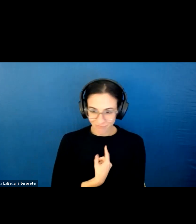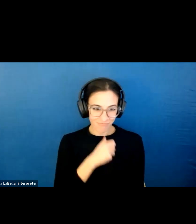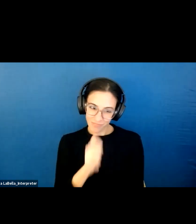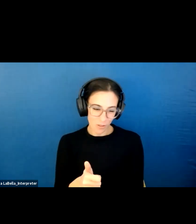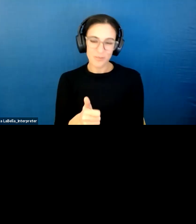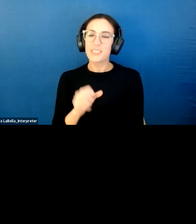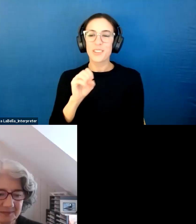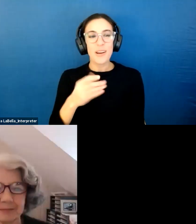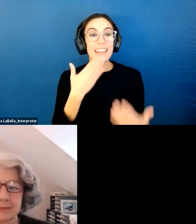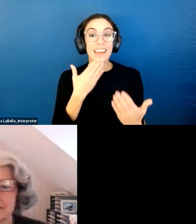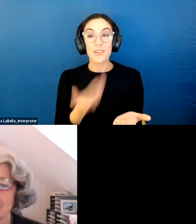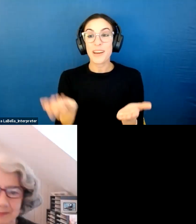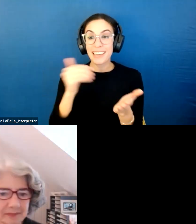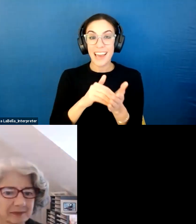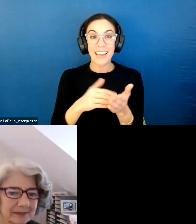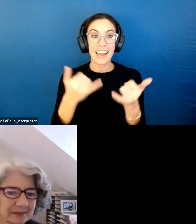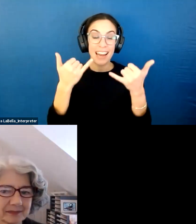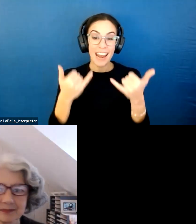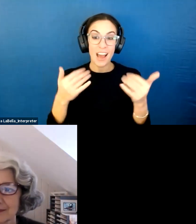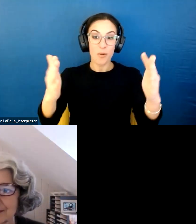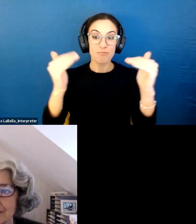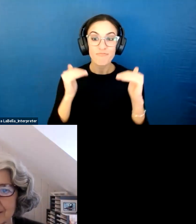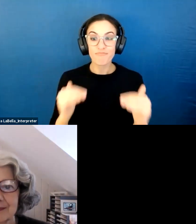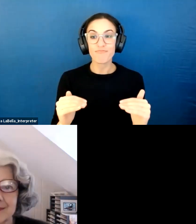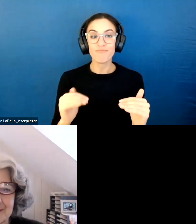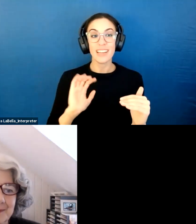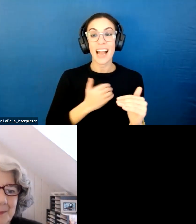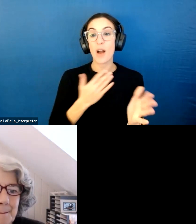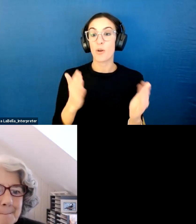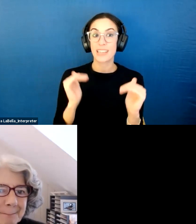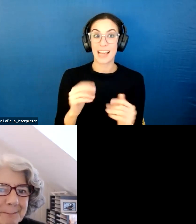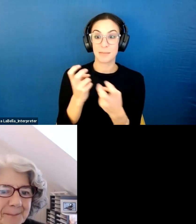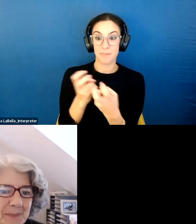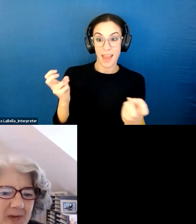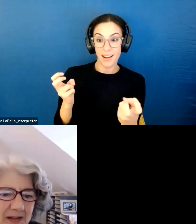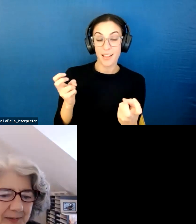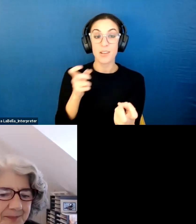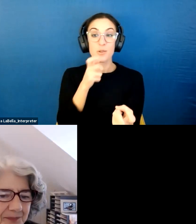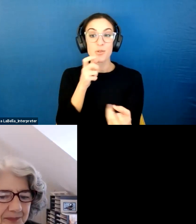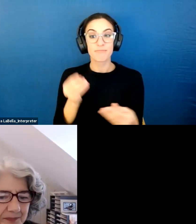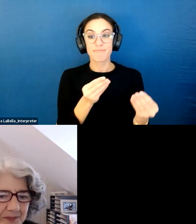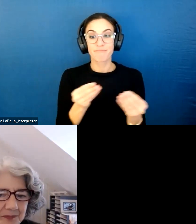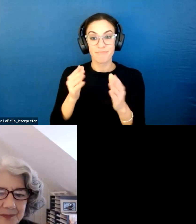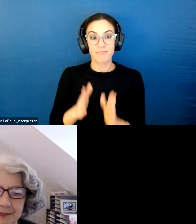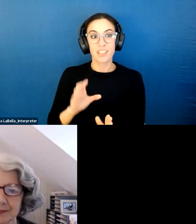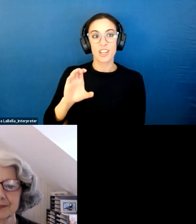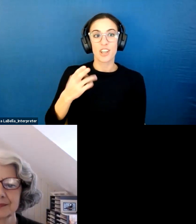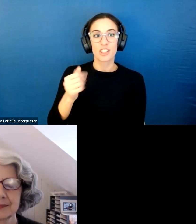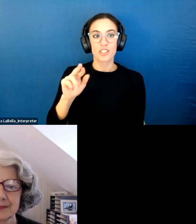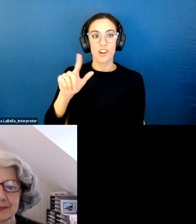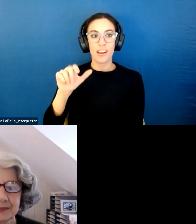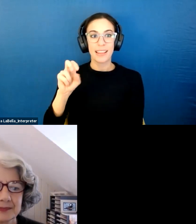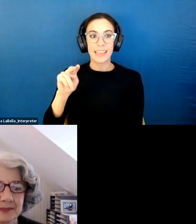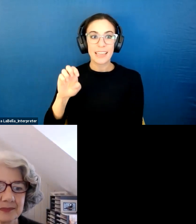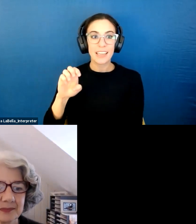again. And now we will move on to our next panel, which will be moderated by Charlene Gallarno.